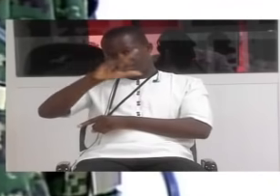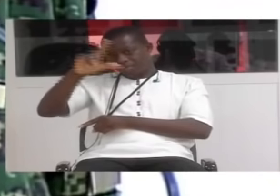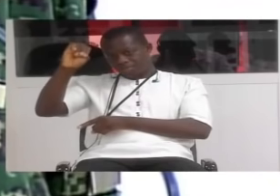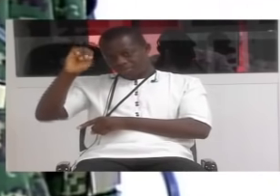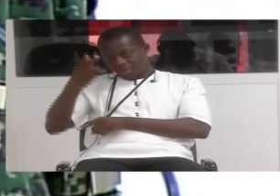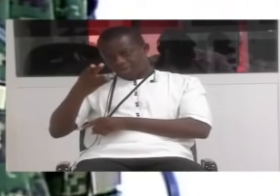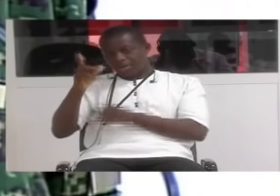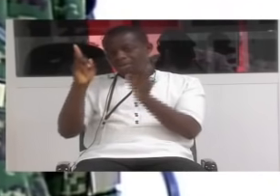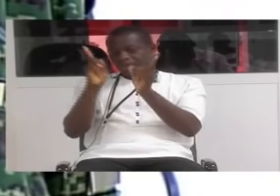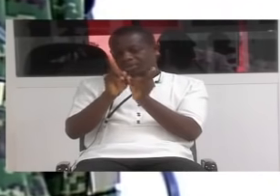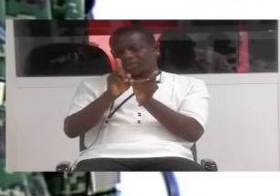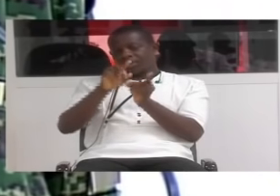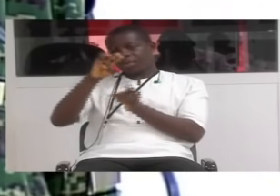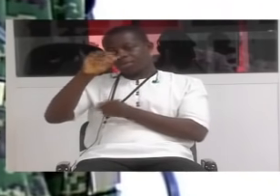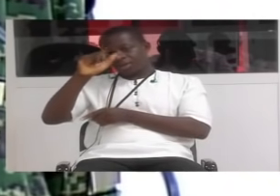found Malik Manga.